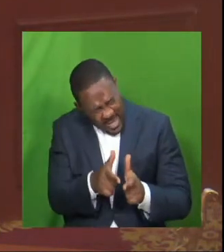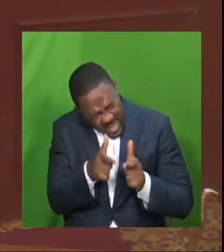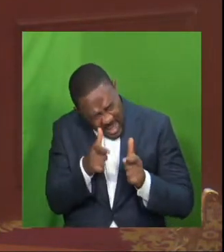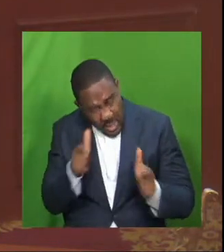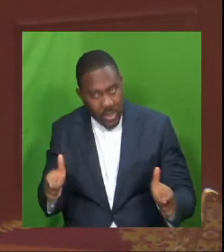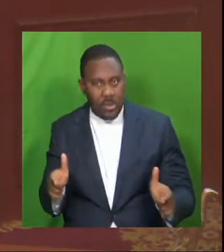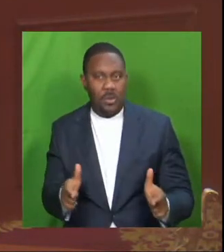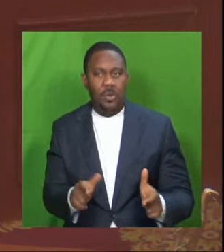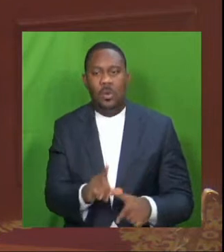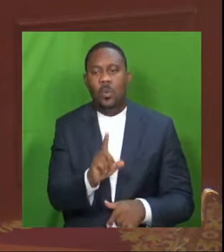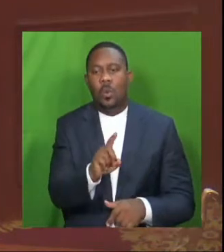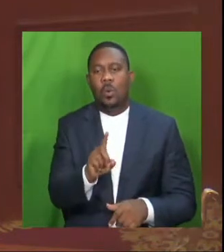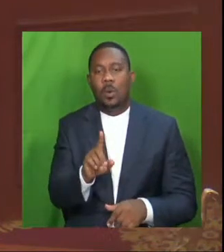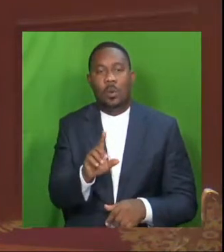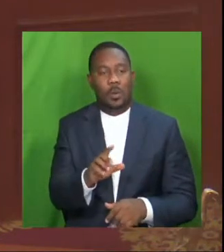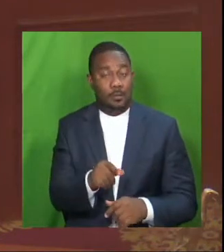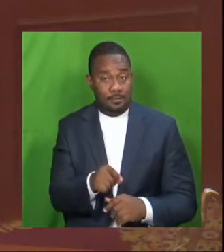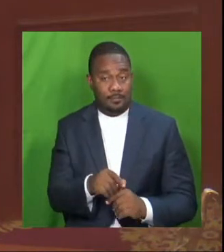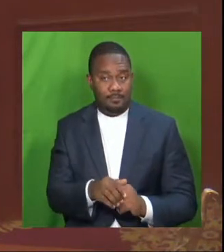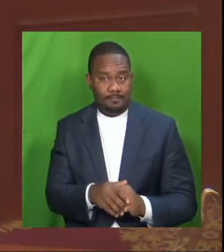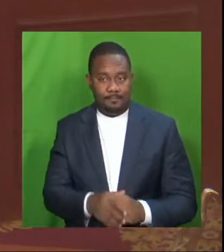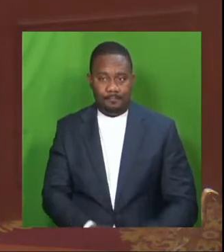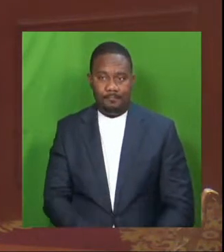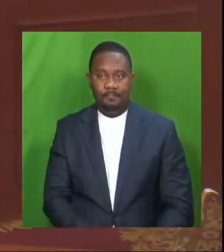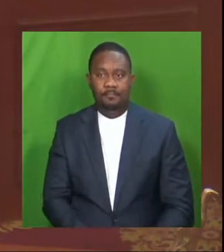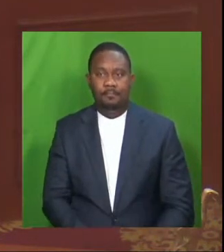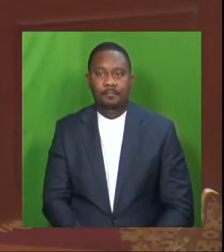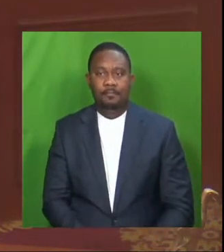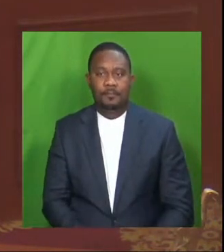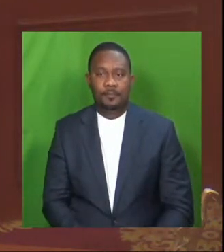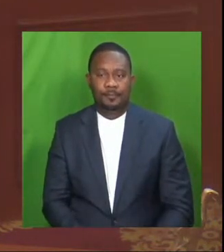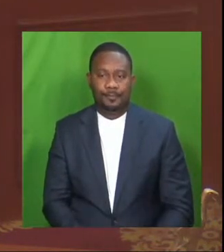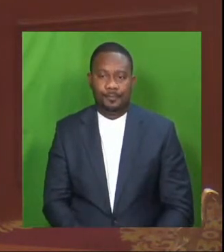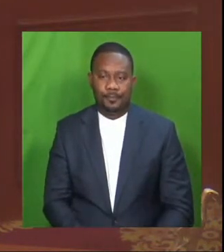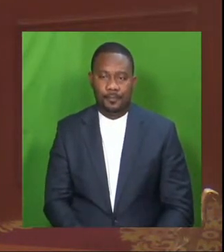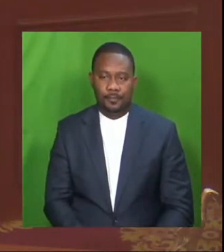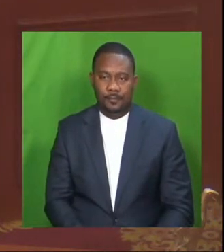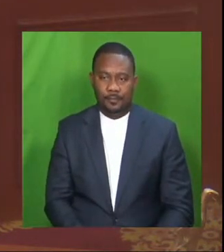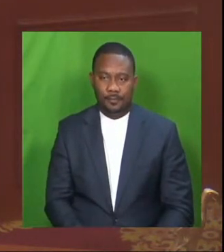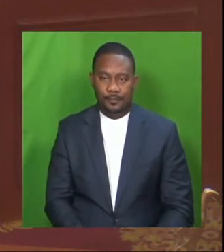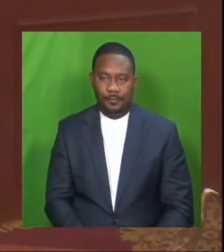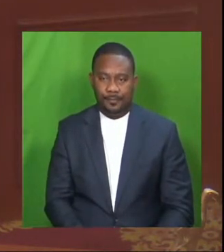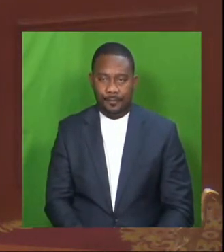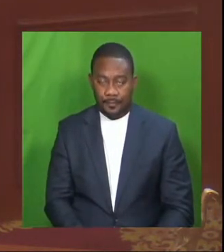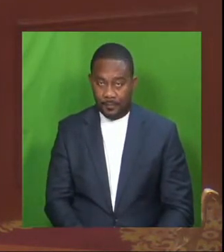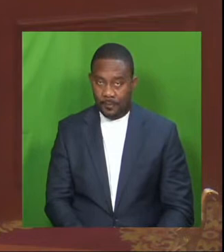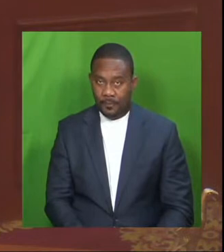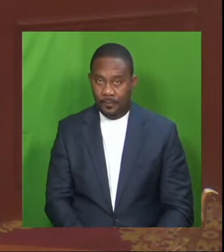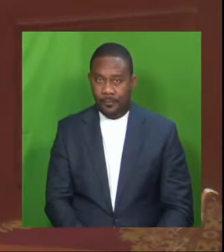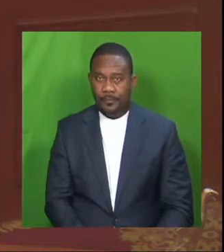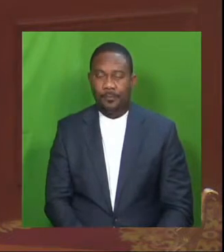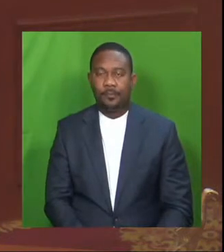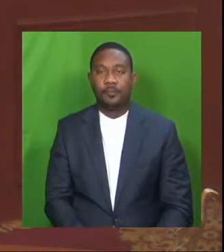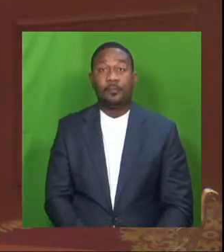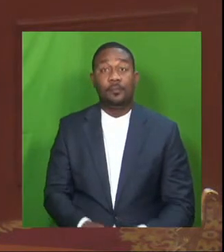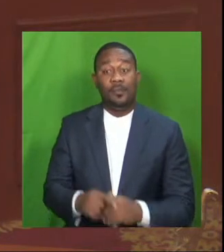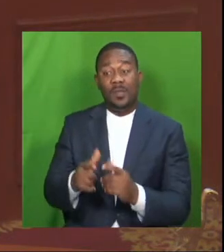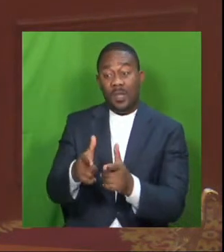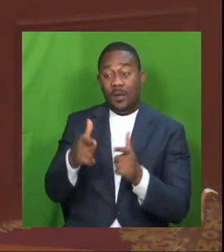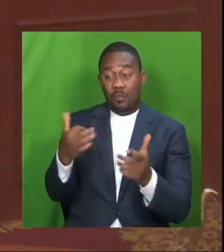as he himself described it, over-ambitious project. The monumental failure follows the failure of the government